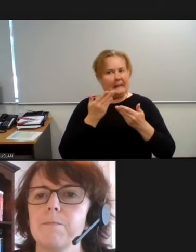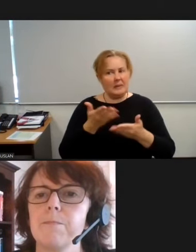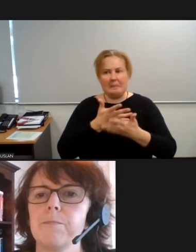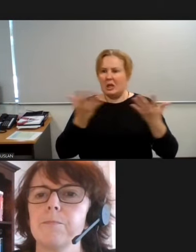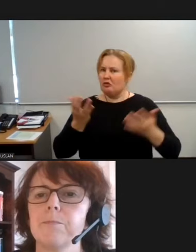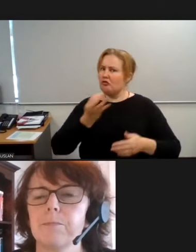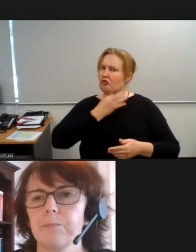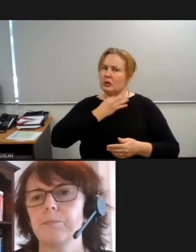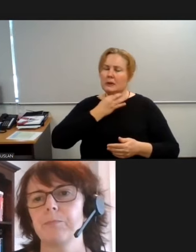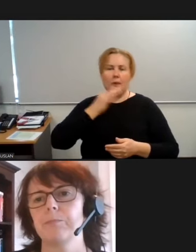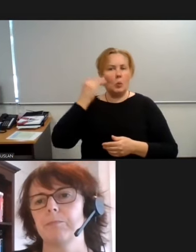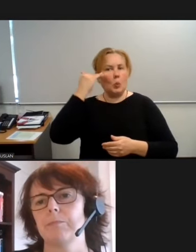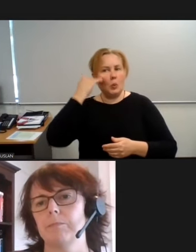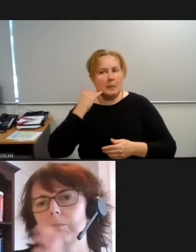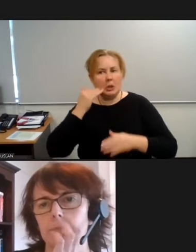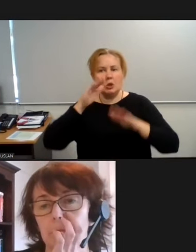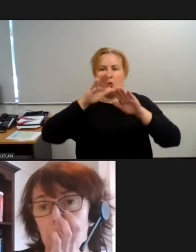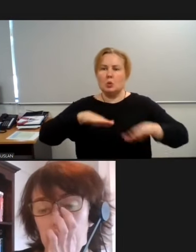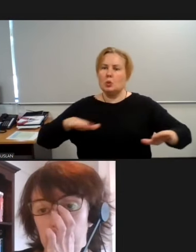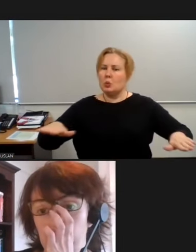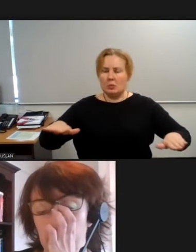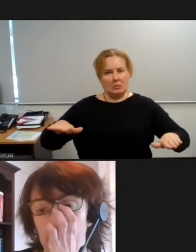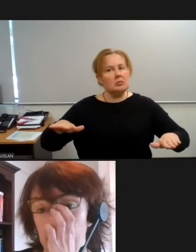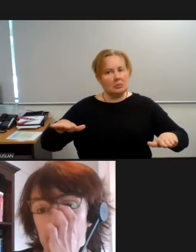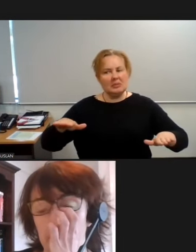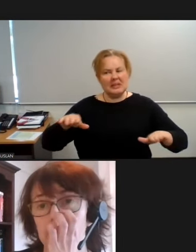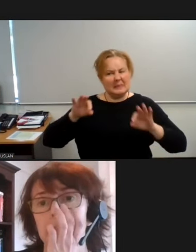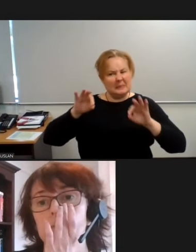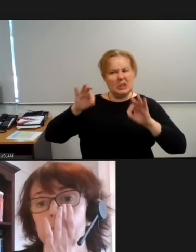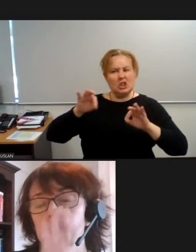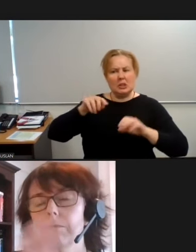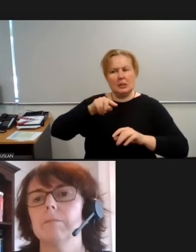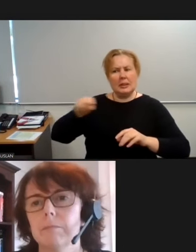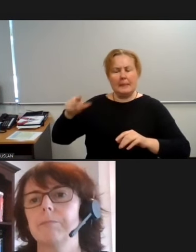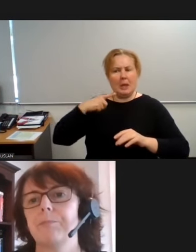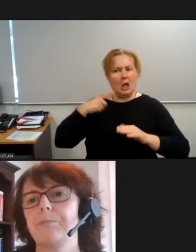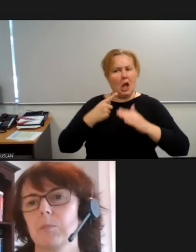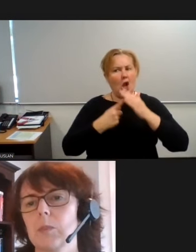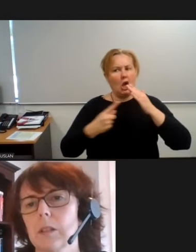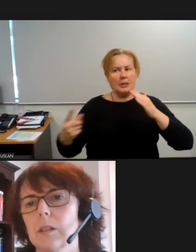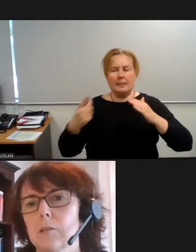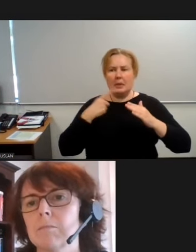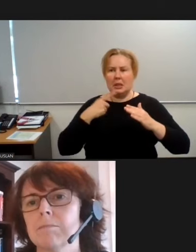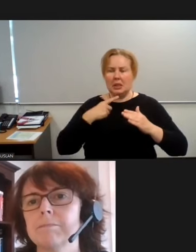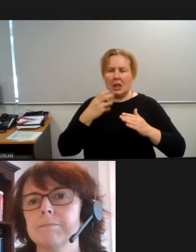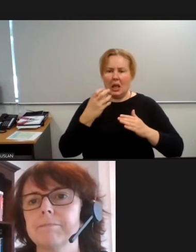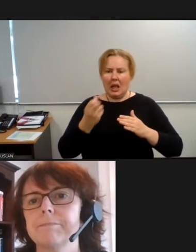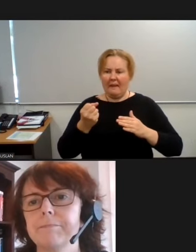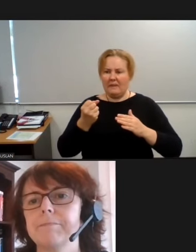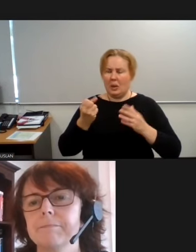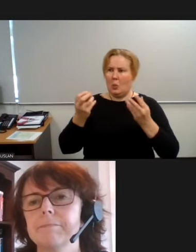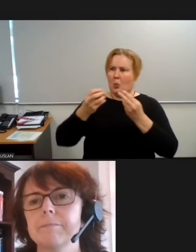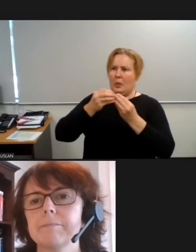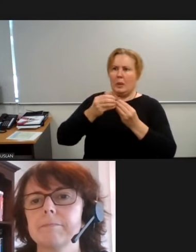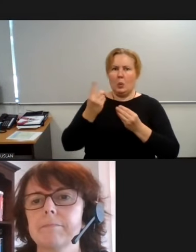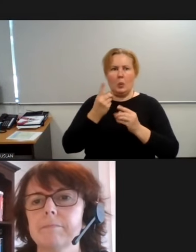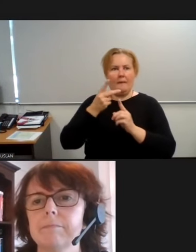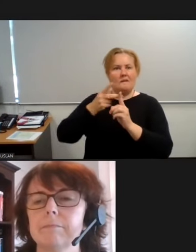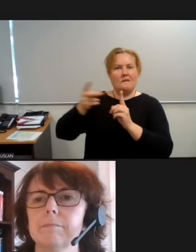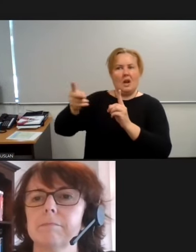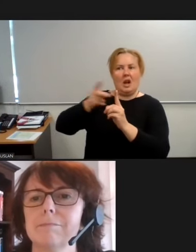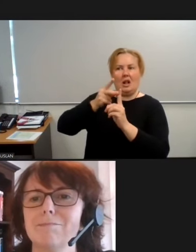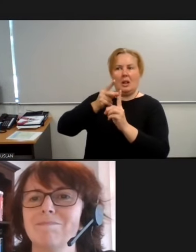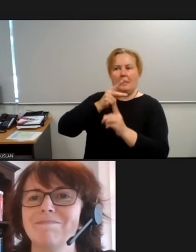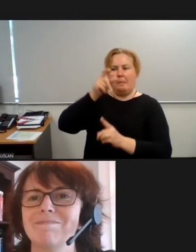children in particular, who are being isolated often with quite violent perpetrators. So perhaps again, before I get